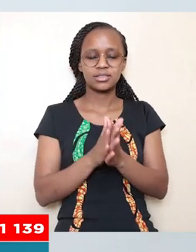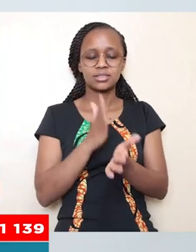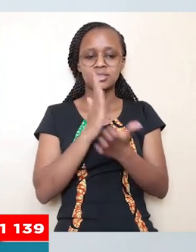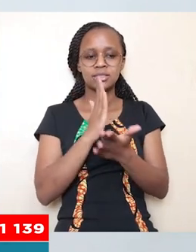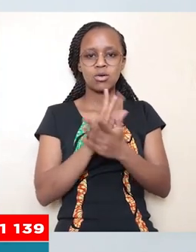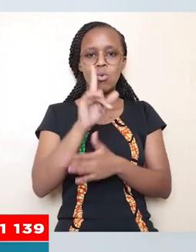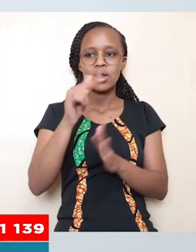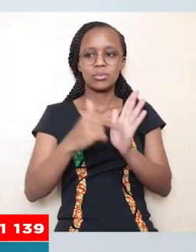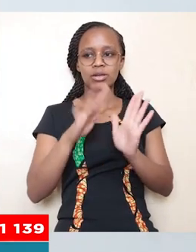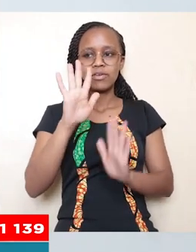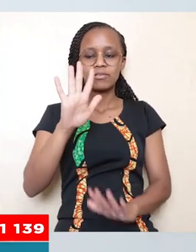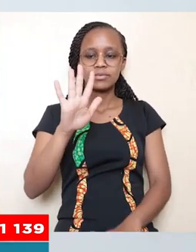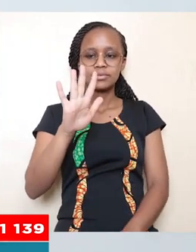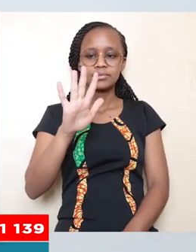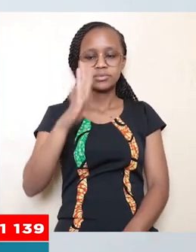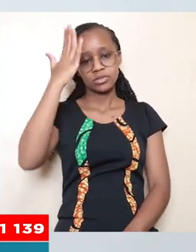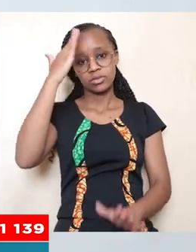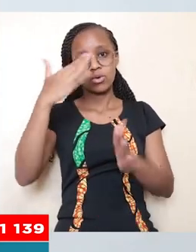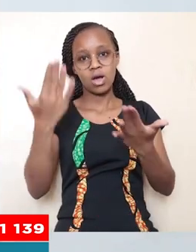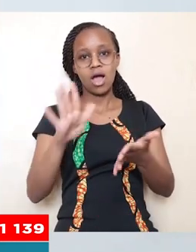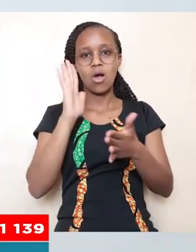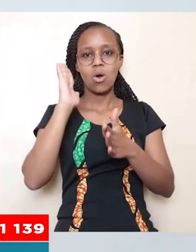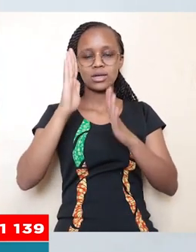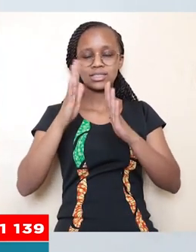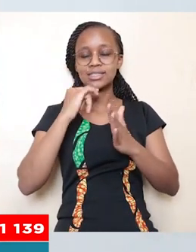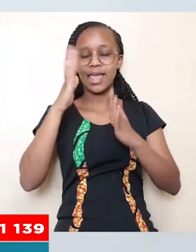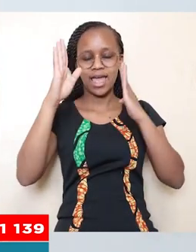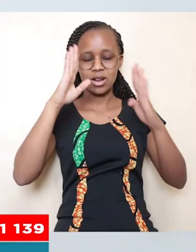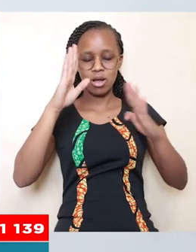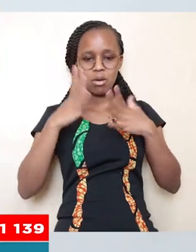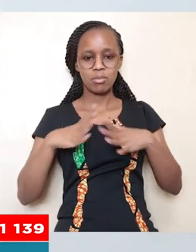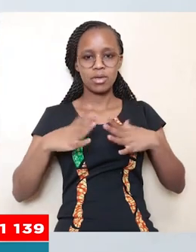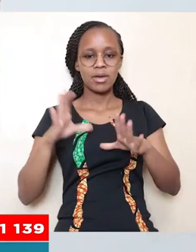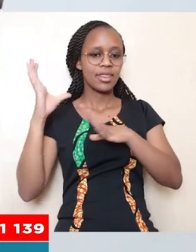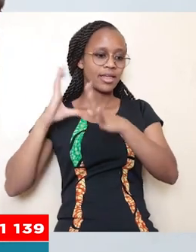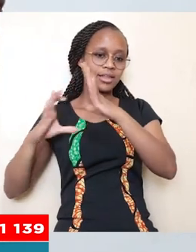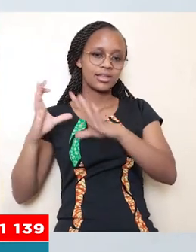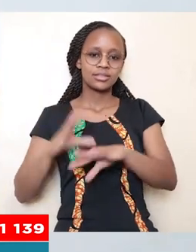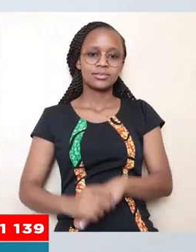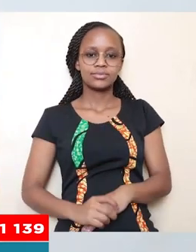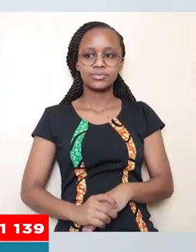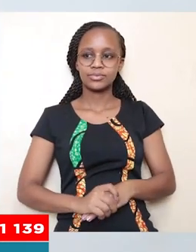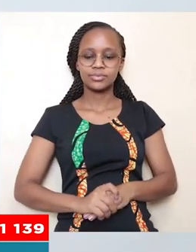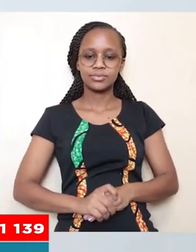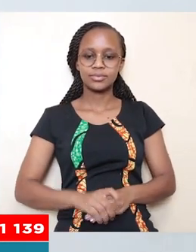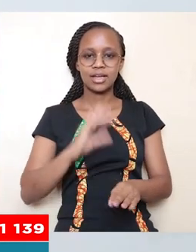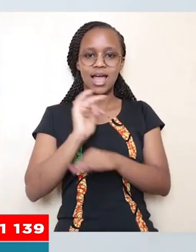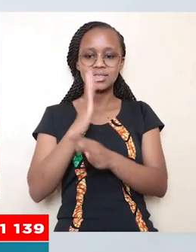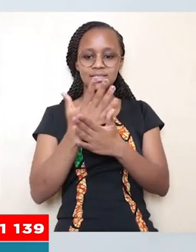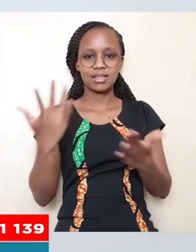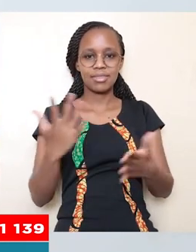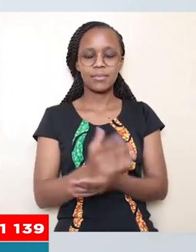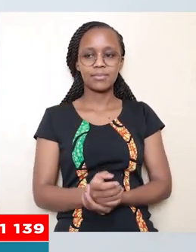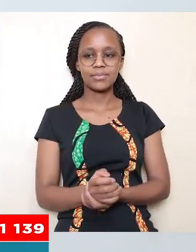get 1.5. Know how to greet people in that culture. Know how to ask for